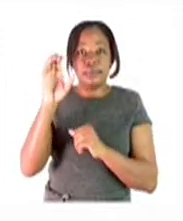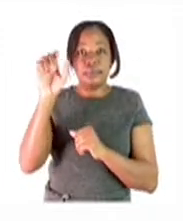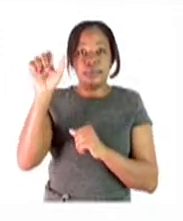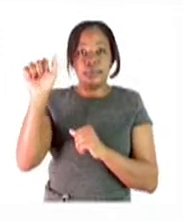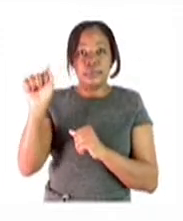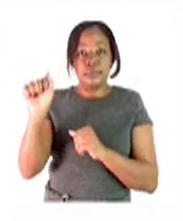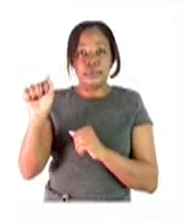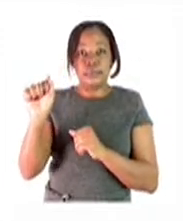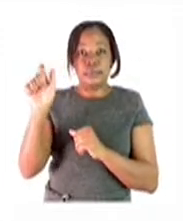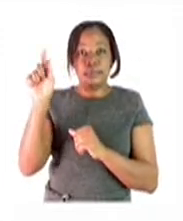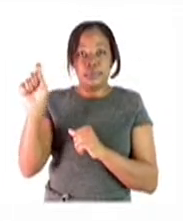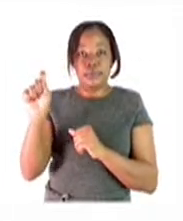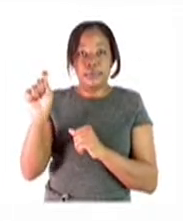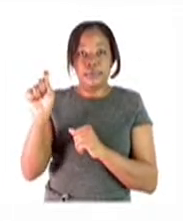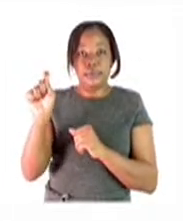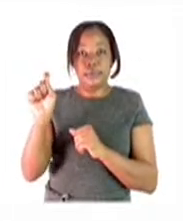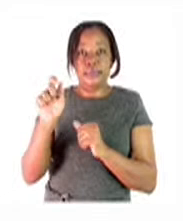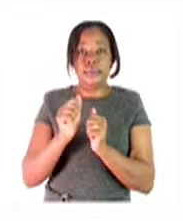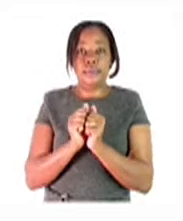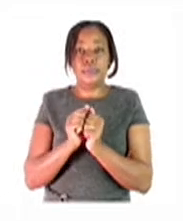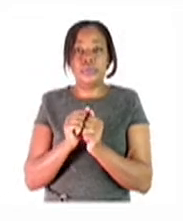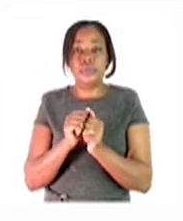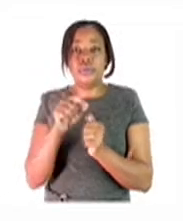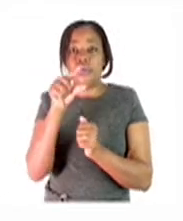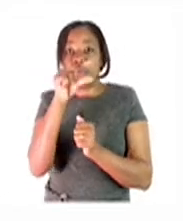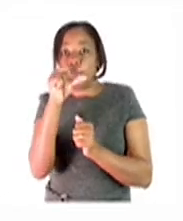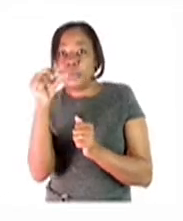out the name of this animal, I'm very sure